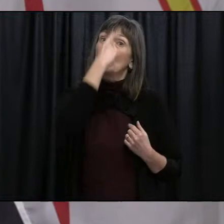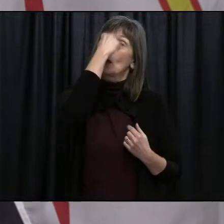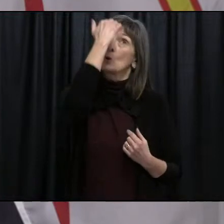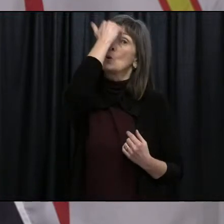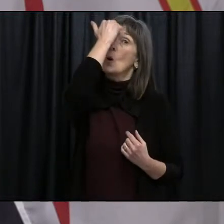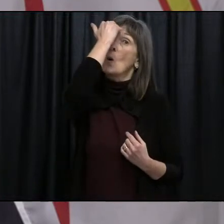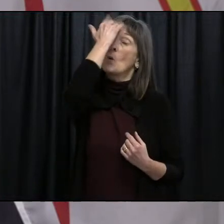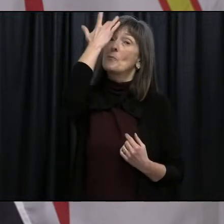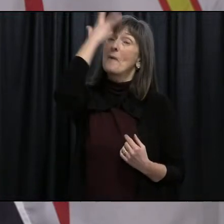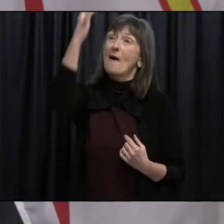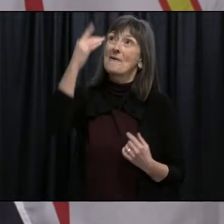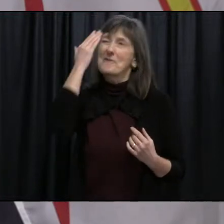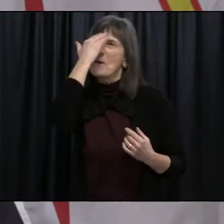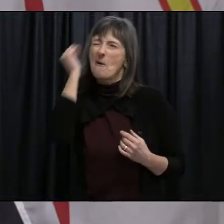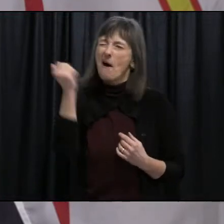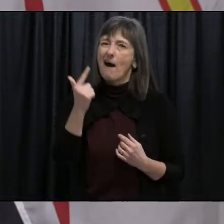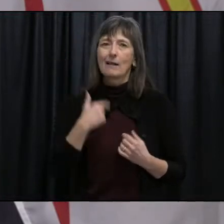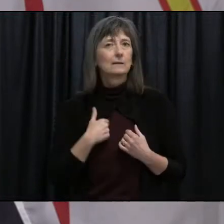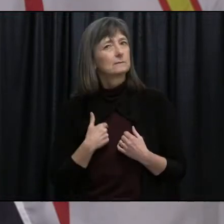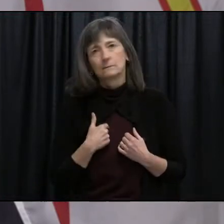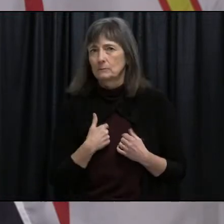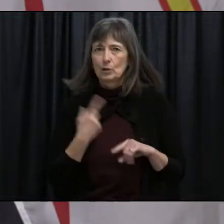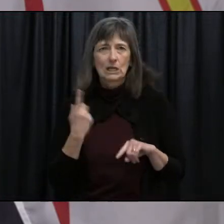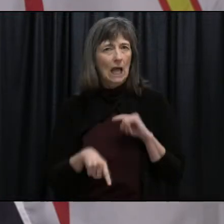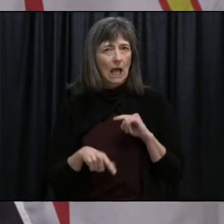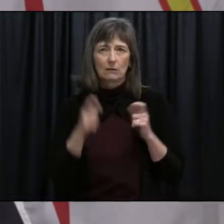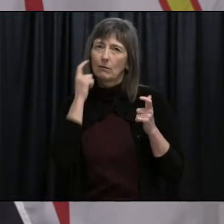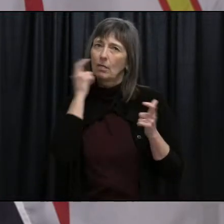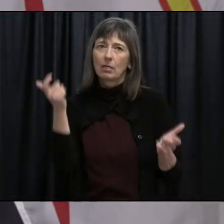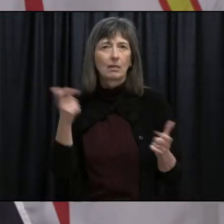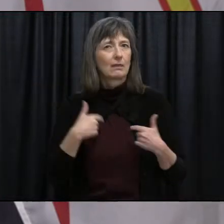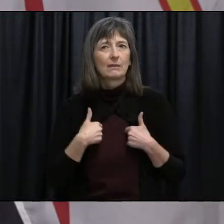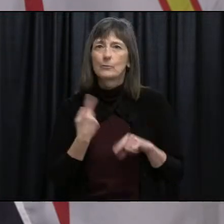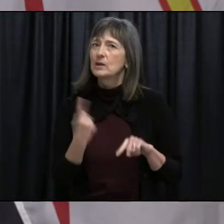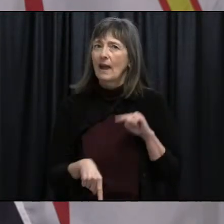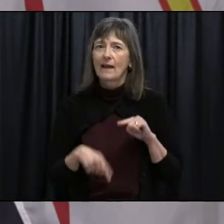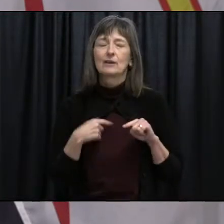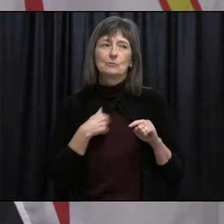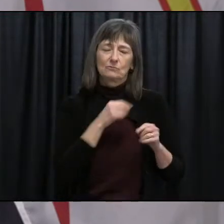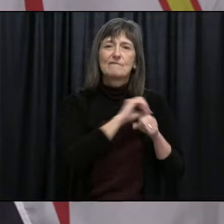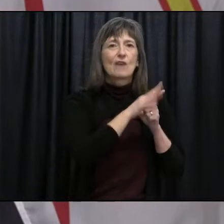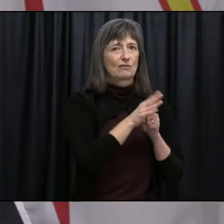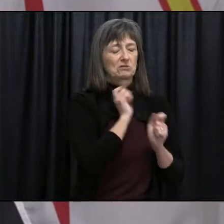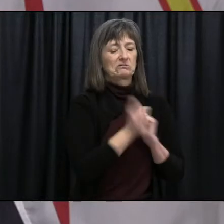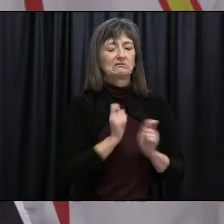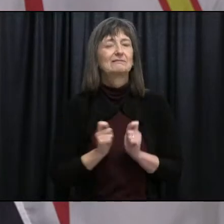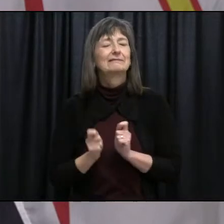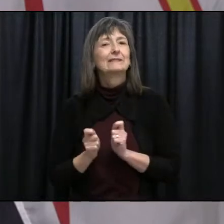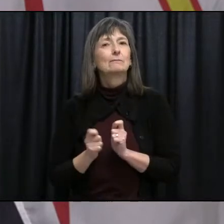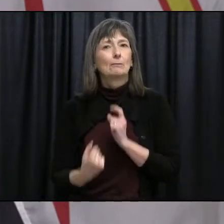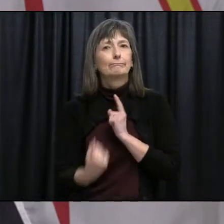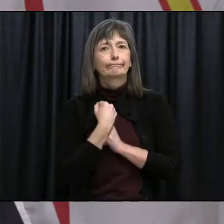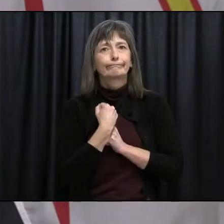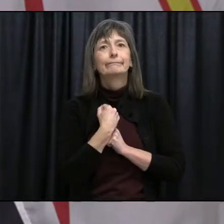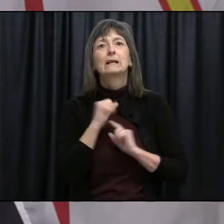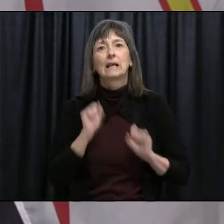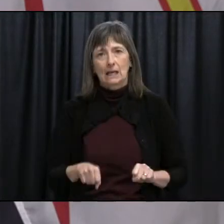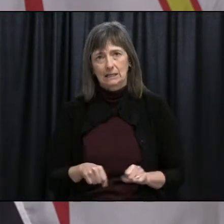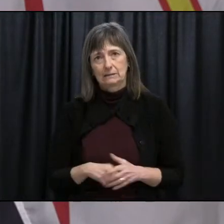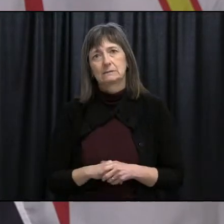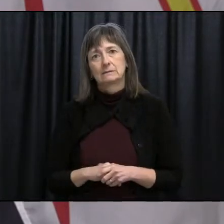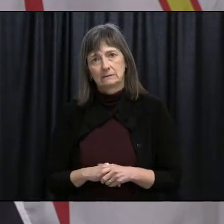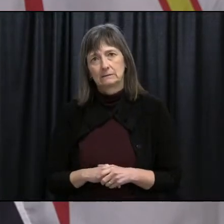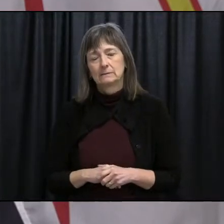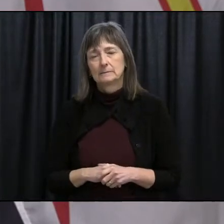changes, as the virus changes, so too must we. So, we will be looking at that going forward.